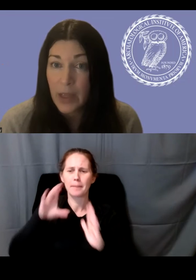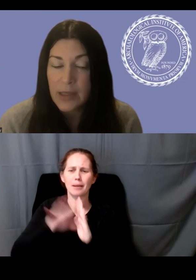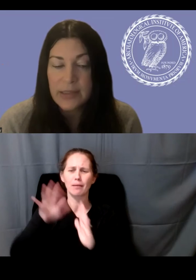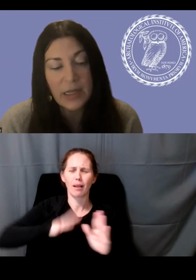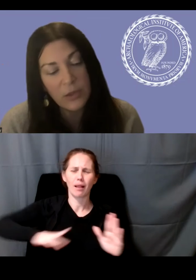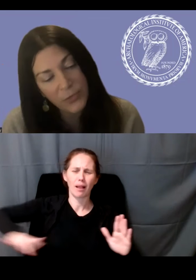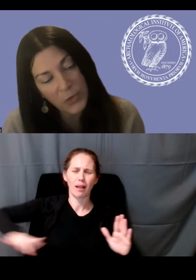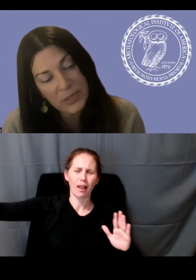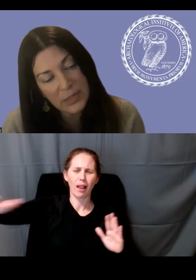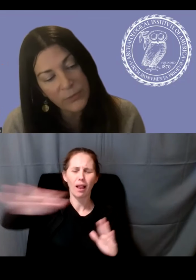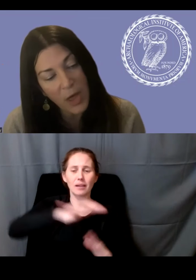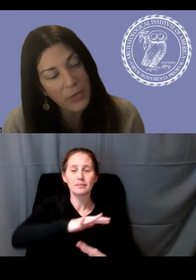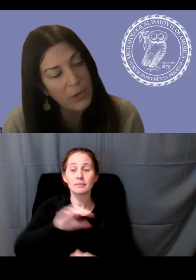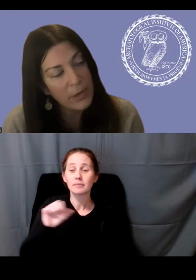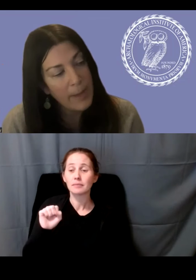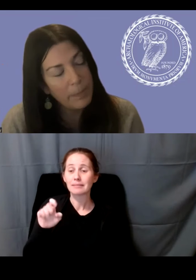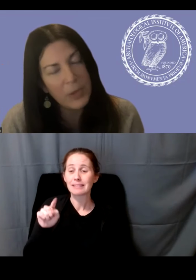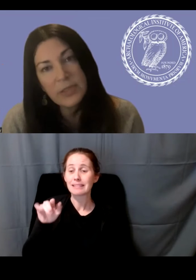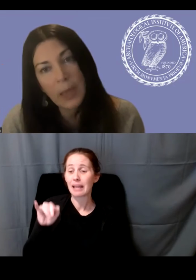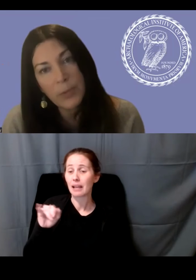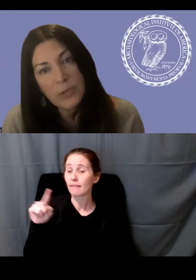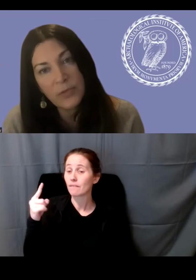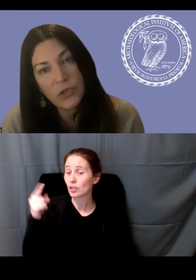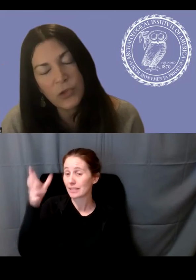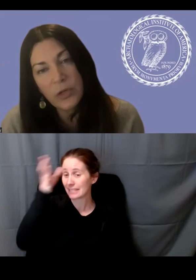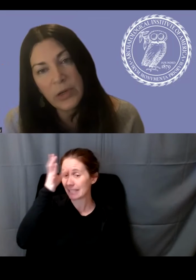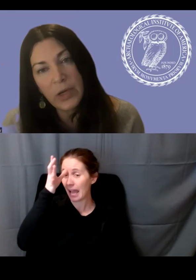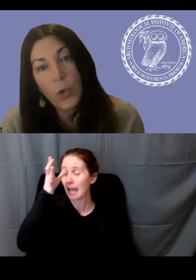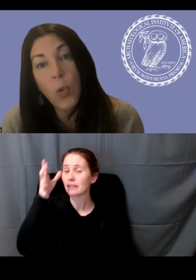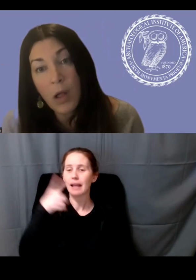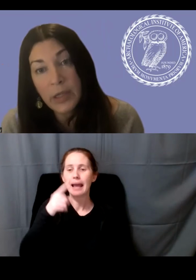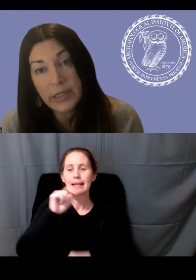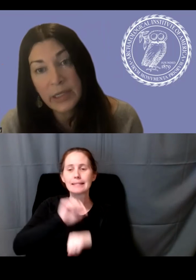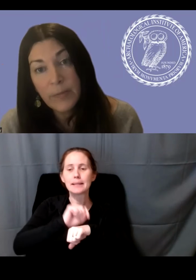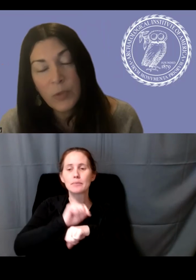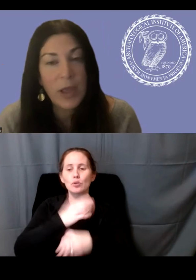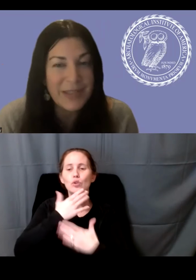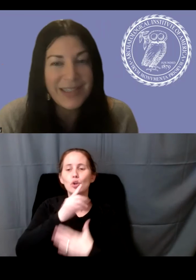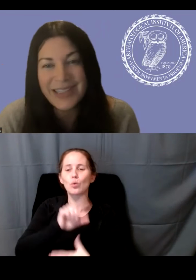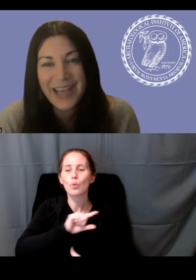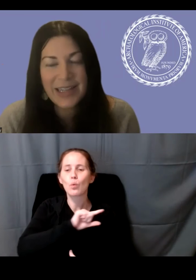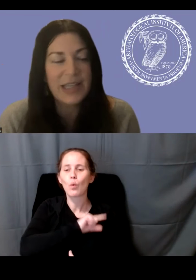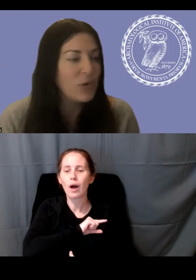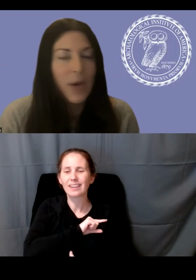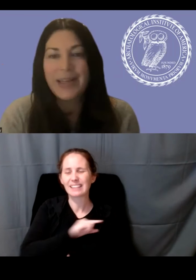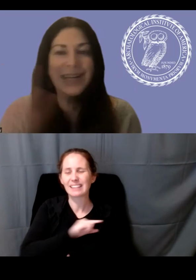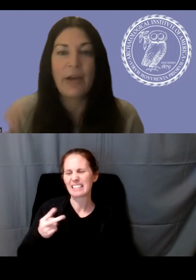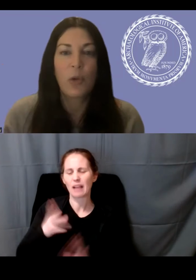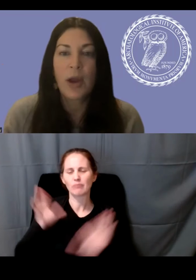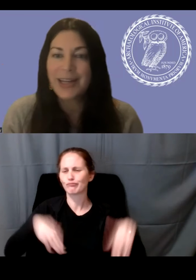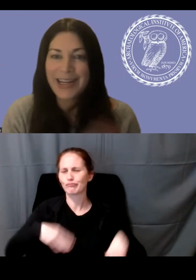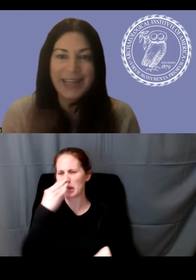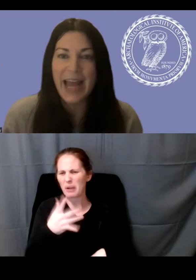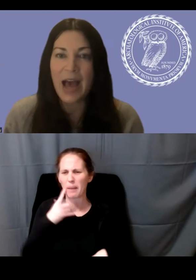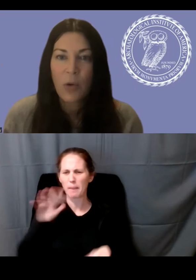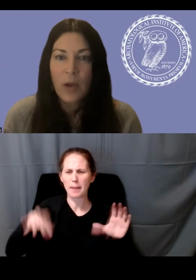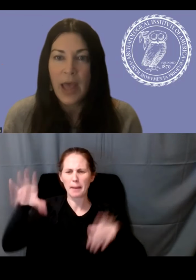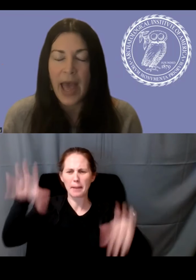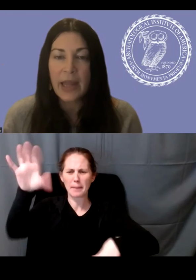landscape. Seti I, his father, built temples of extraordinary quality. Ramses II is like, no, I need it everywhere, I need